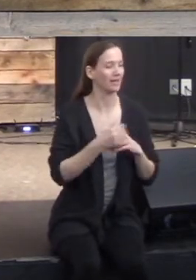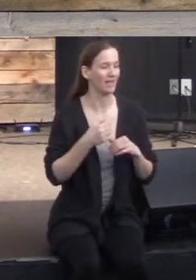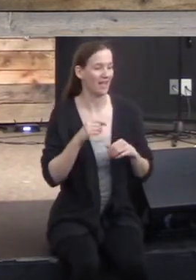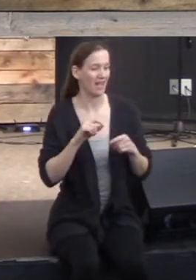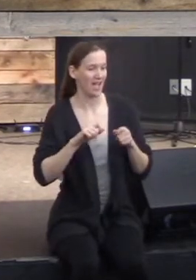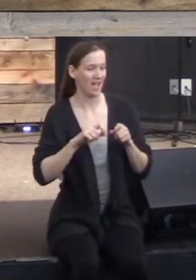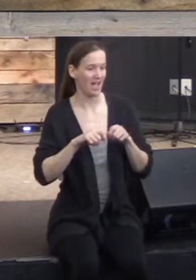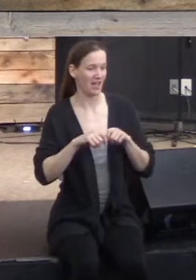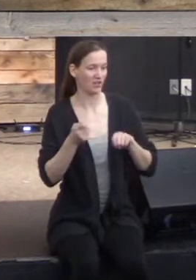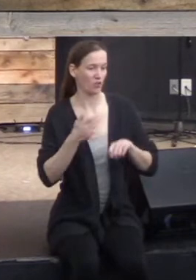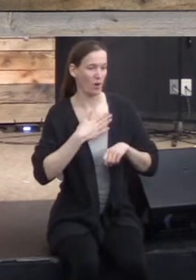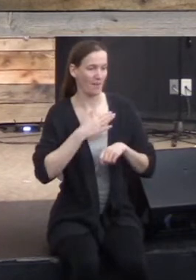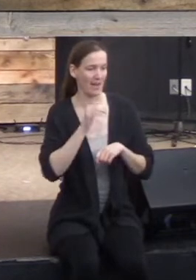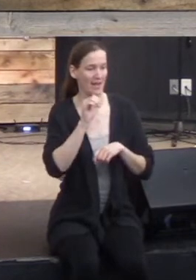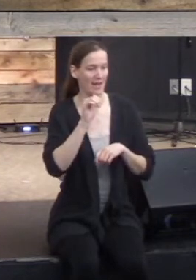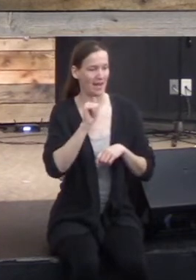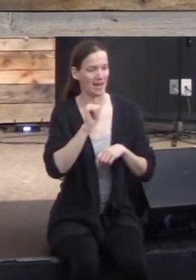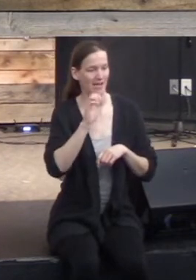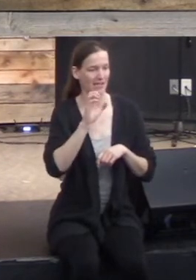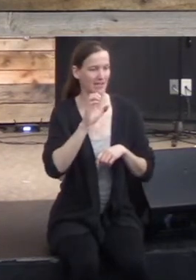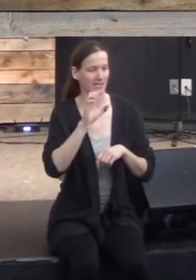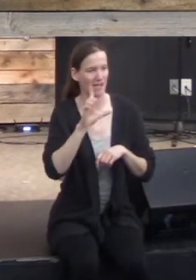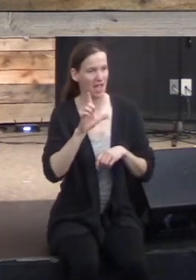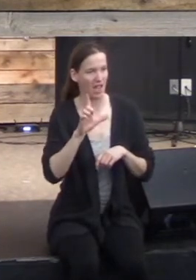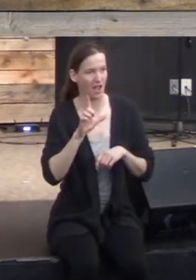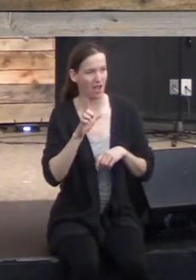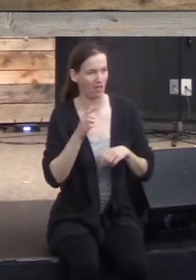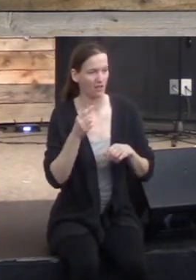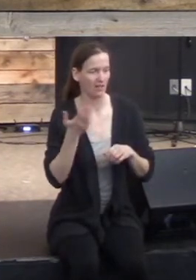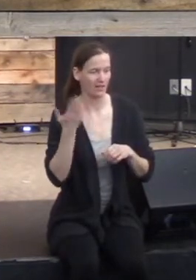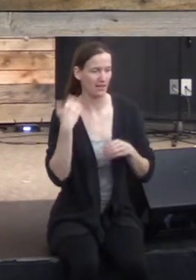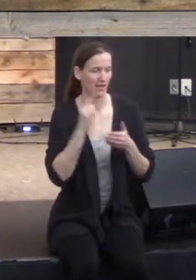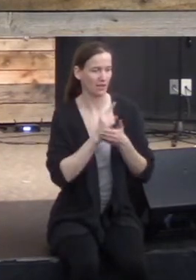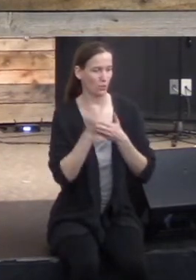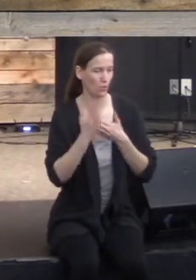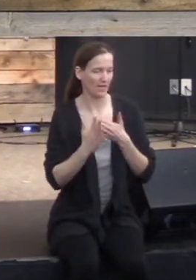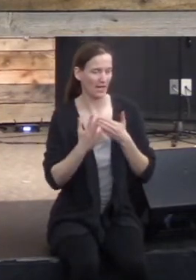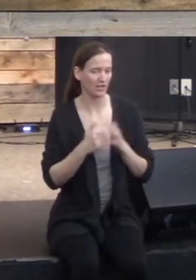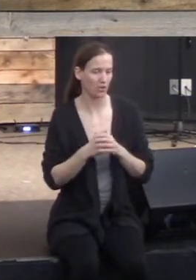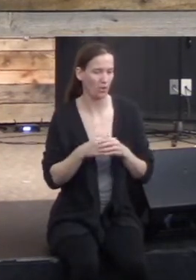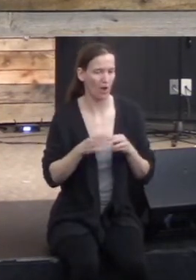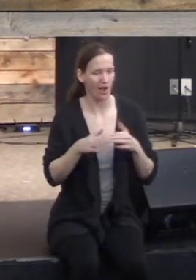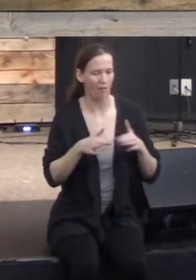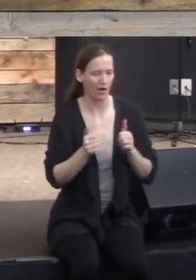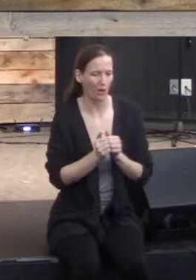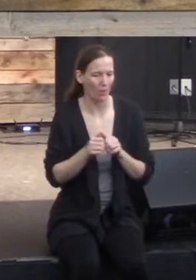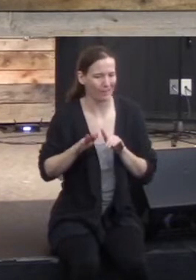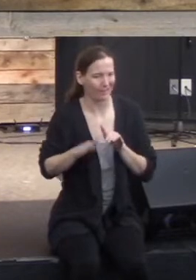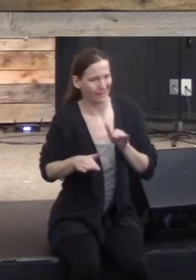can't really walk upstairs very well, and so I'm walking with a limp. But you know,